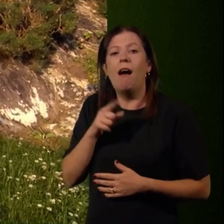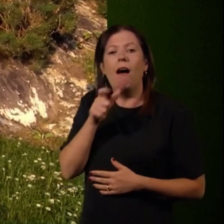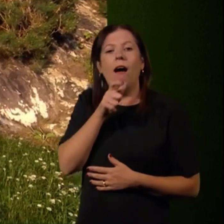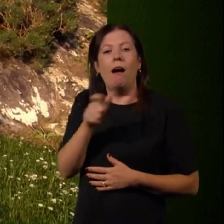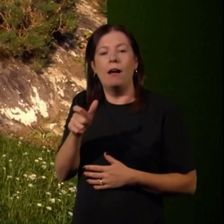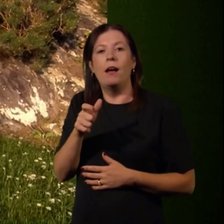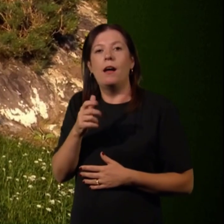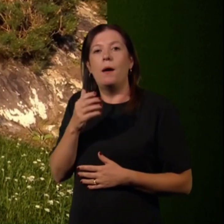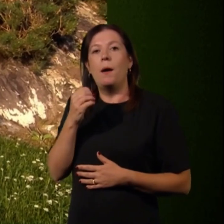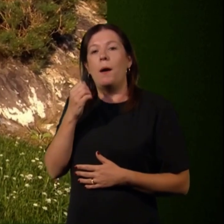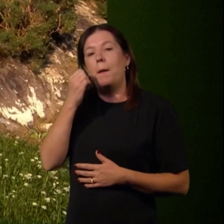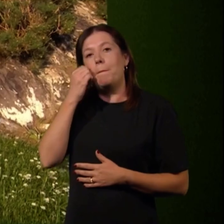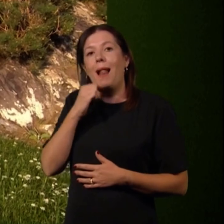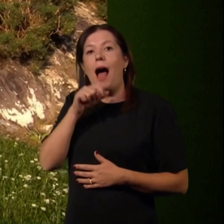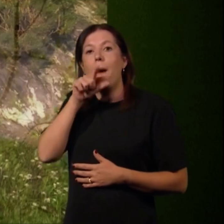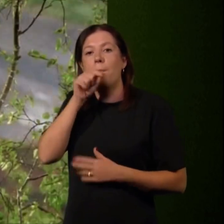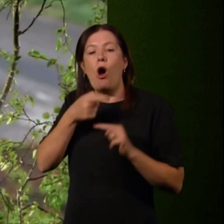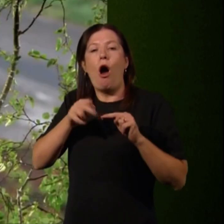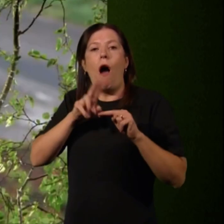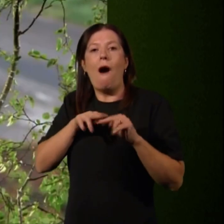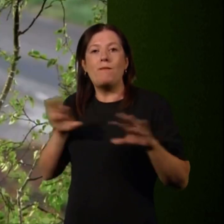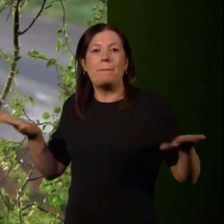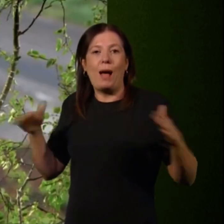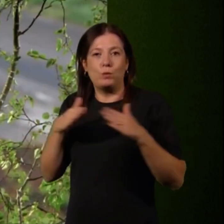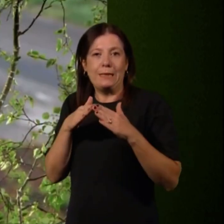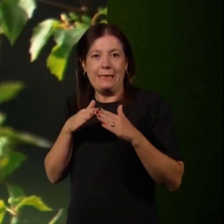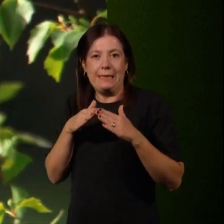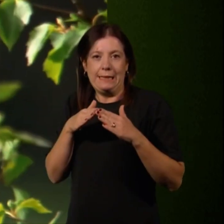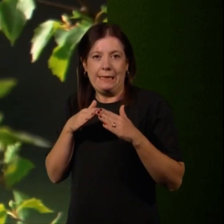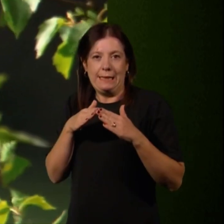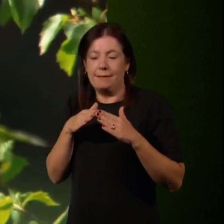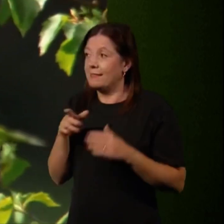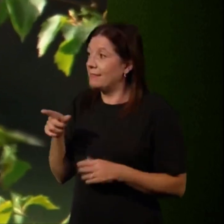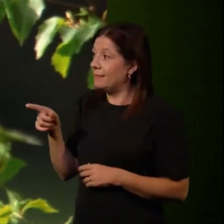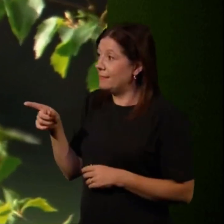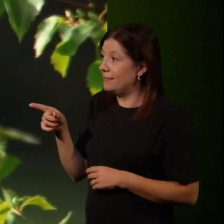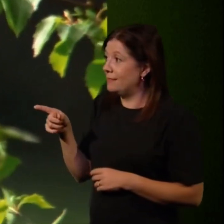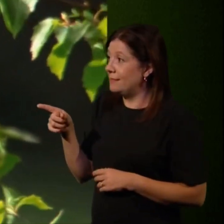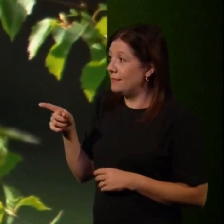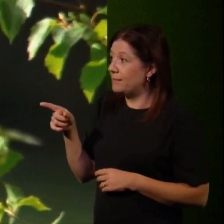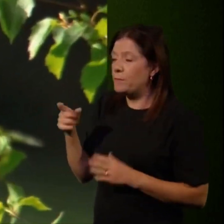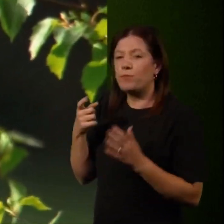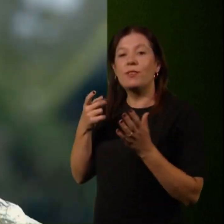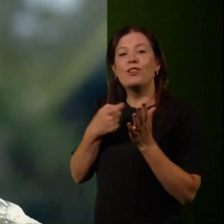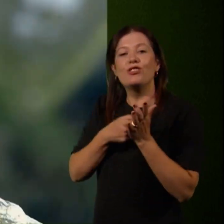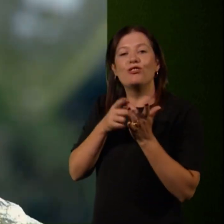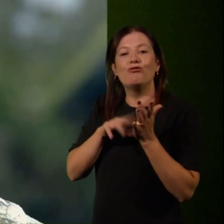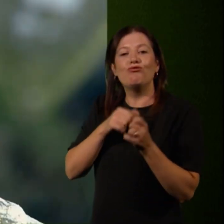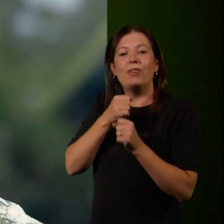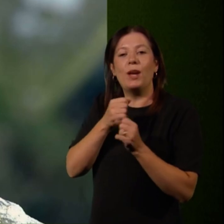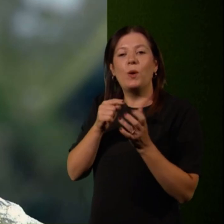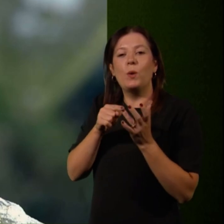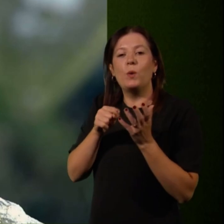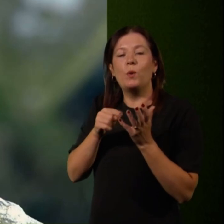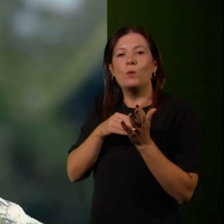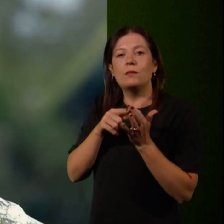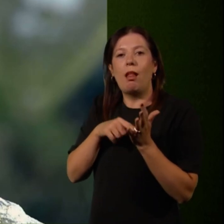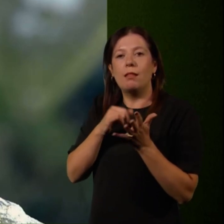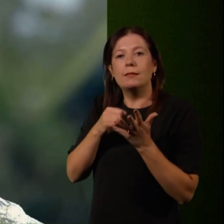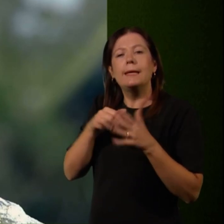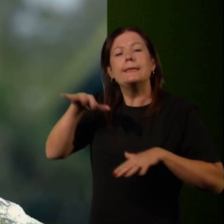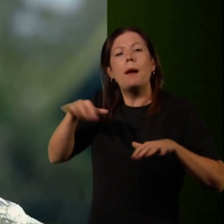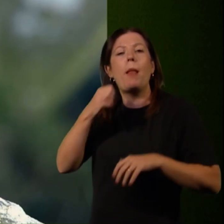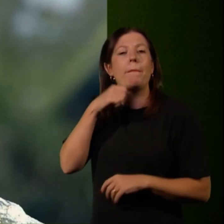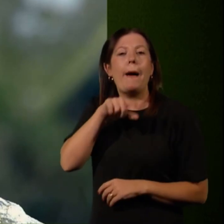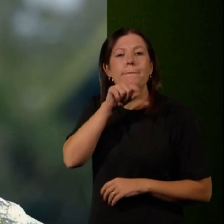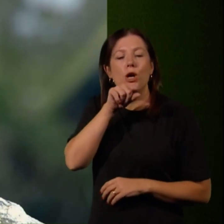means black bird of the mountain. And you can see why. These are Ring Ouzels. Very, very similar to blackbirds